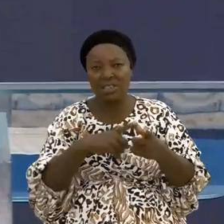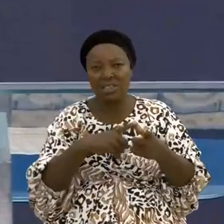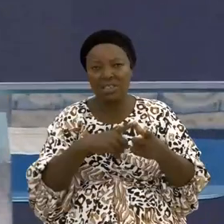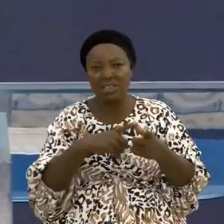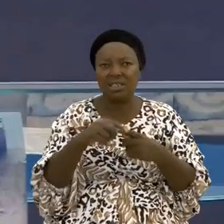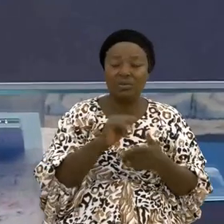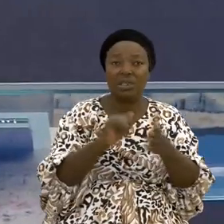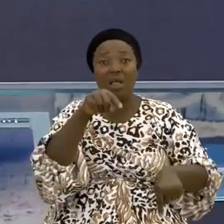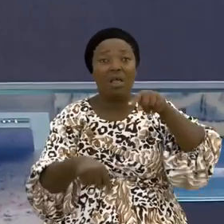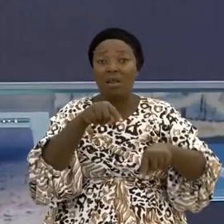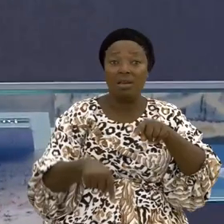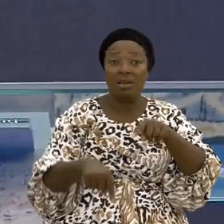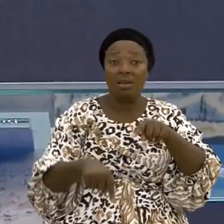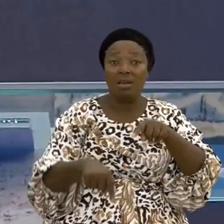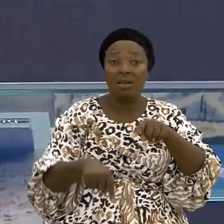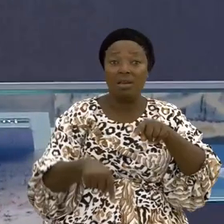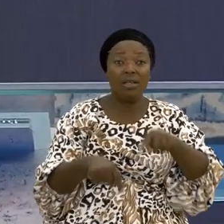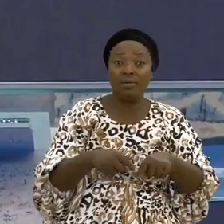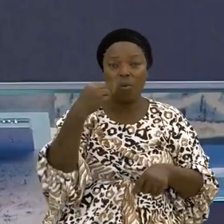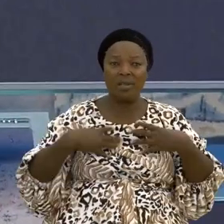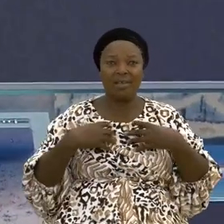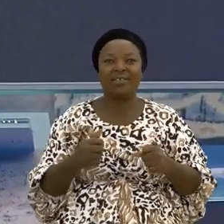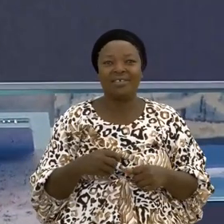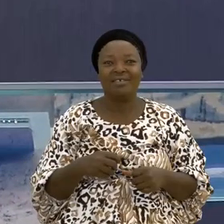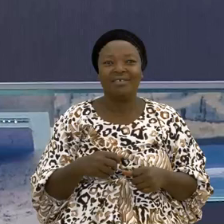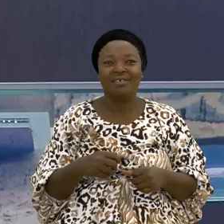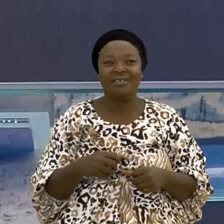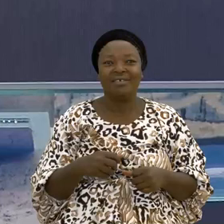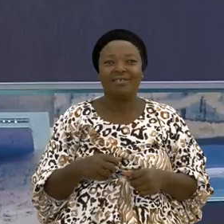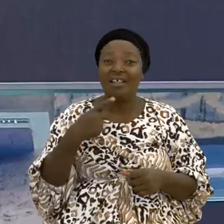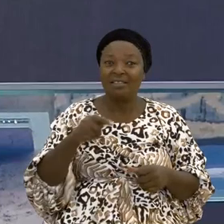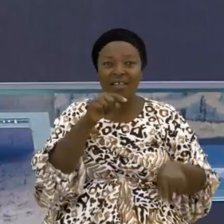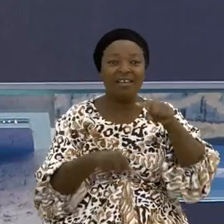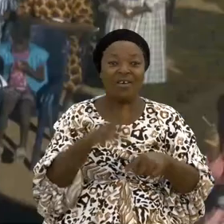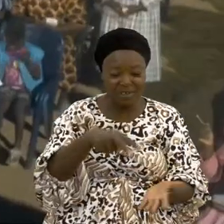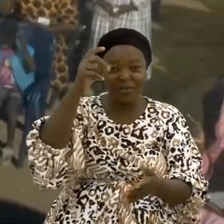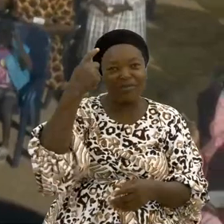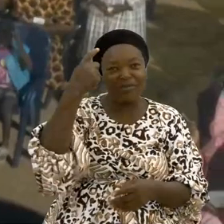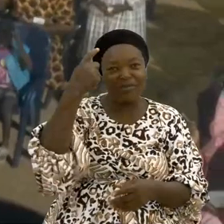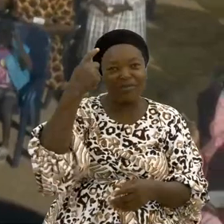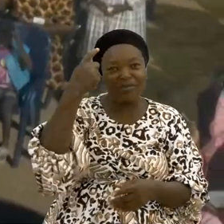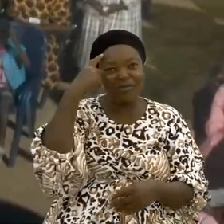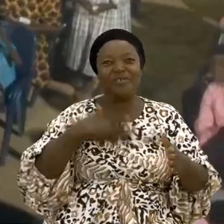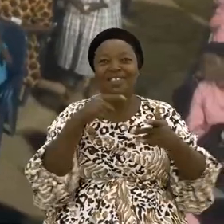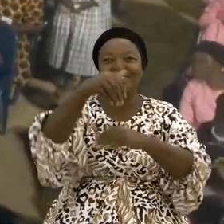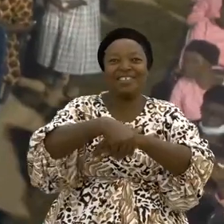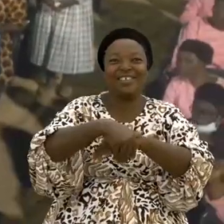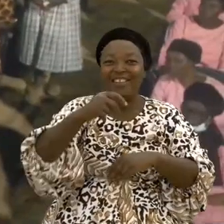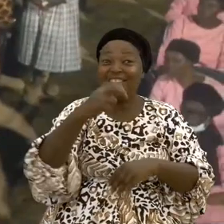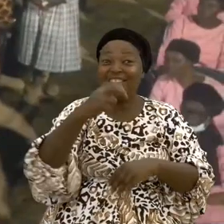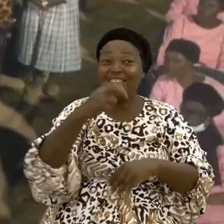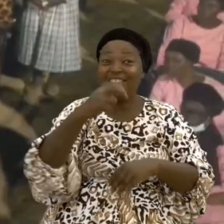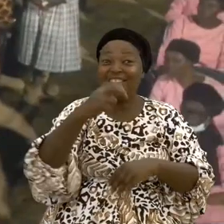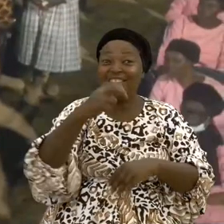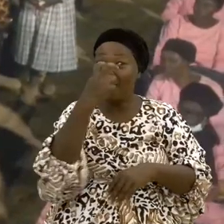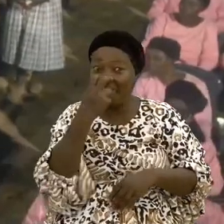were lame were healed. The lame will jump for joy tonight. The blind